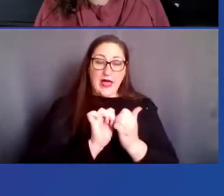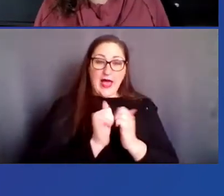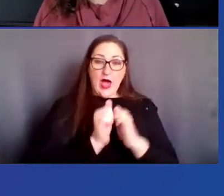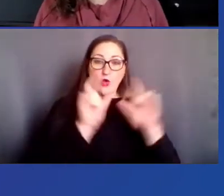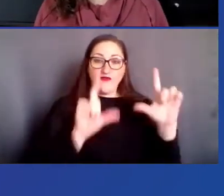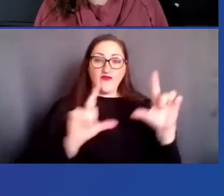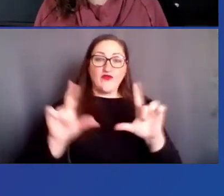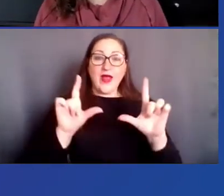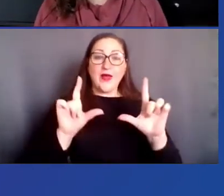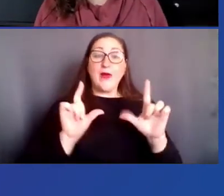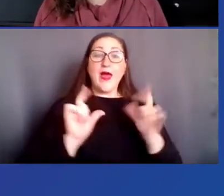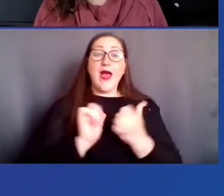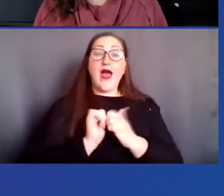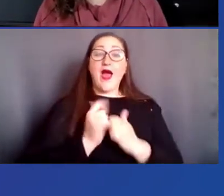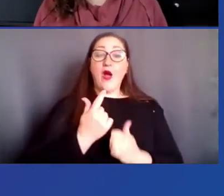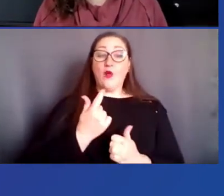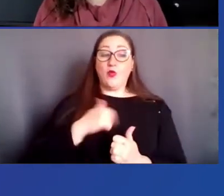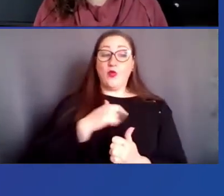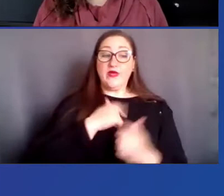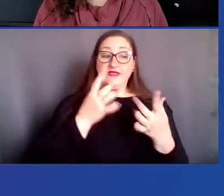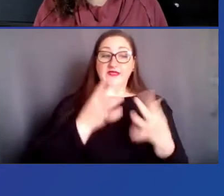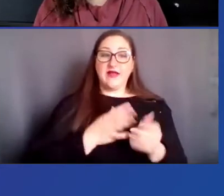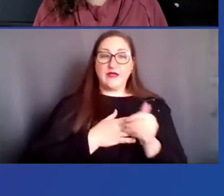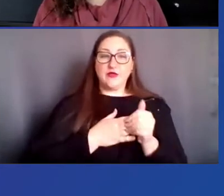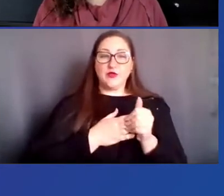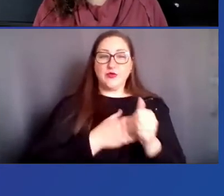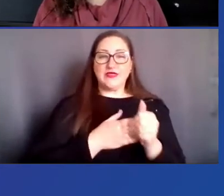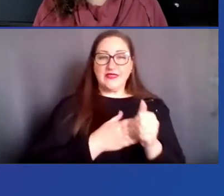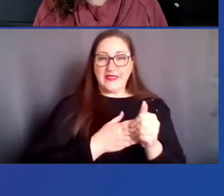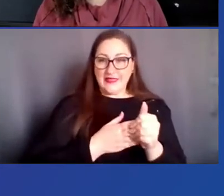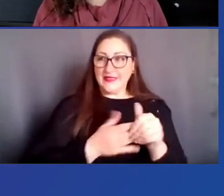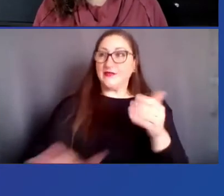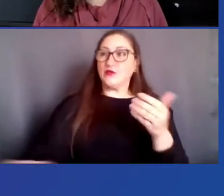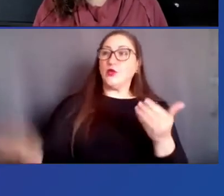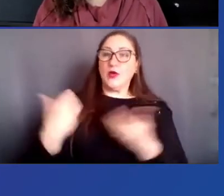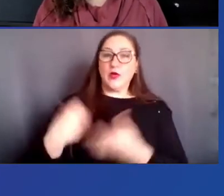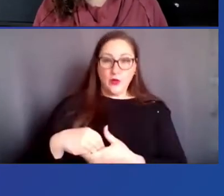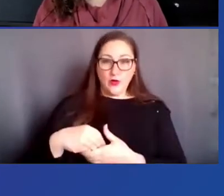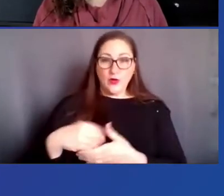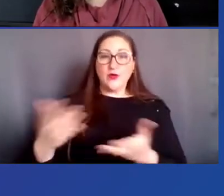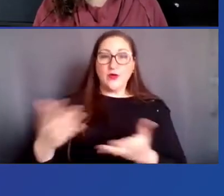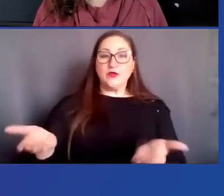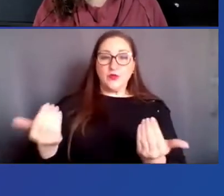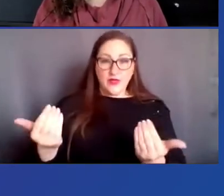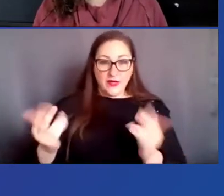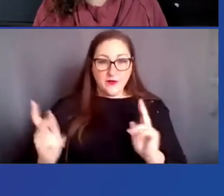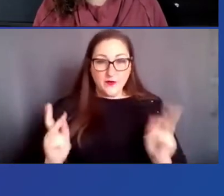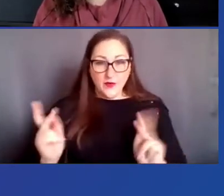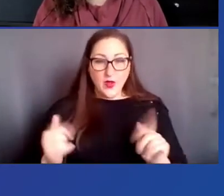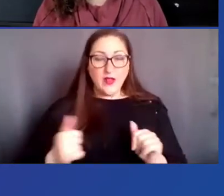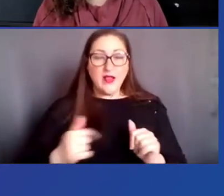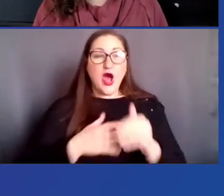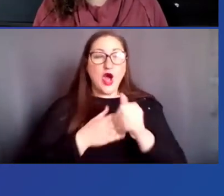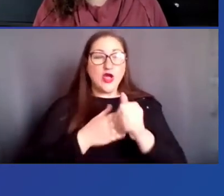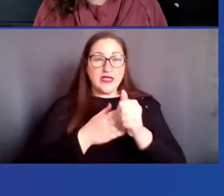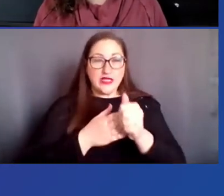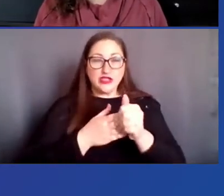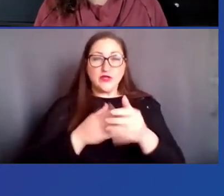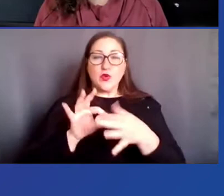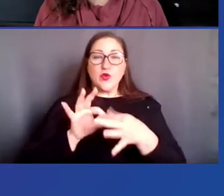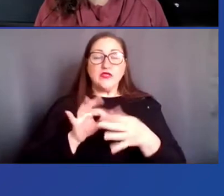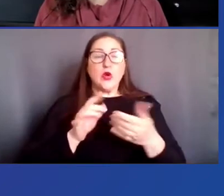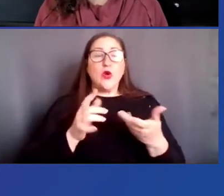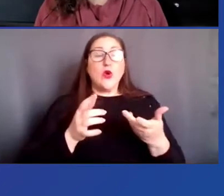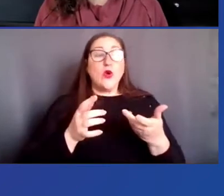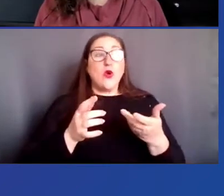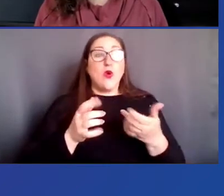leadership, how we put our leadership in relationship to, in interaction with the folks